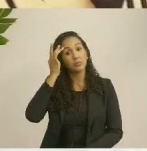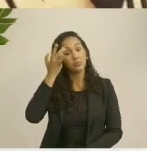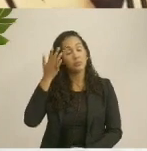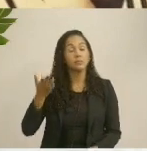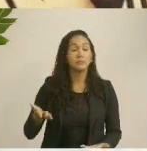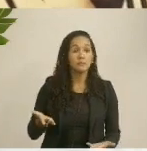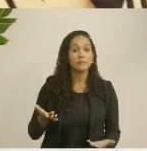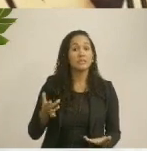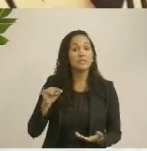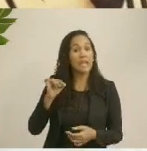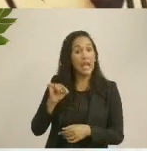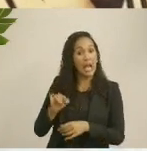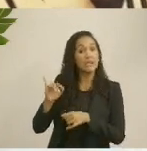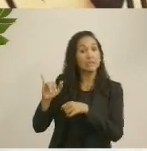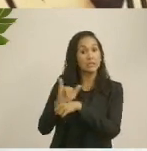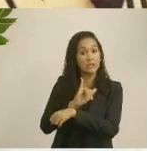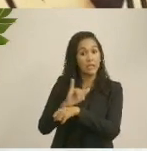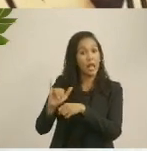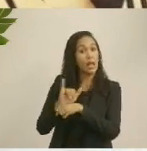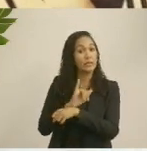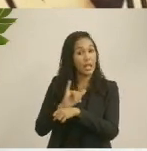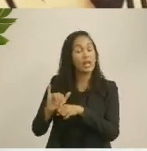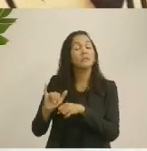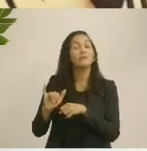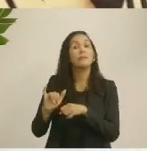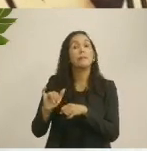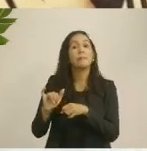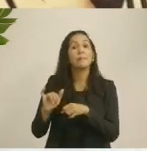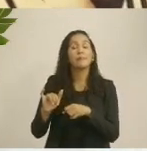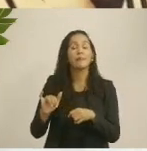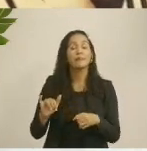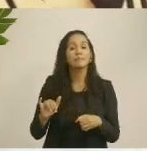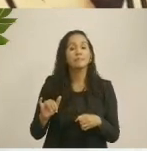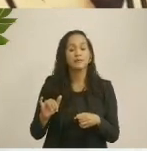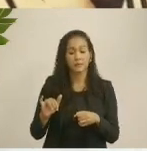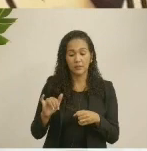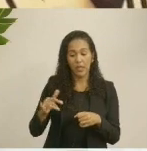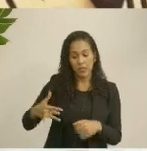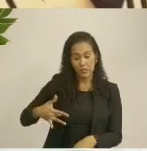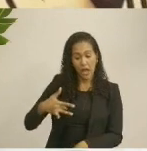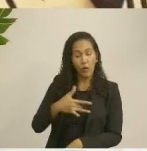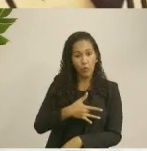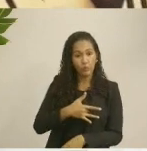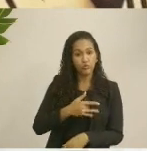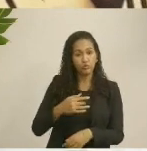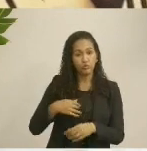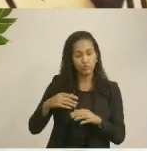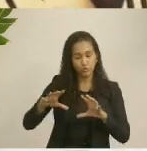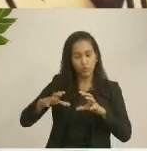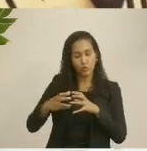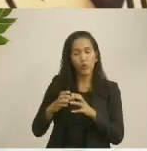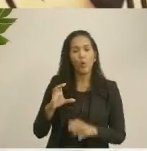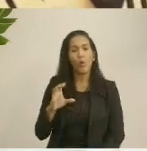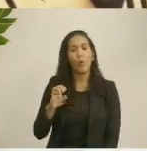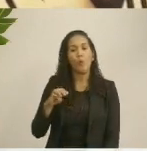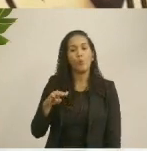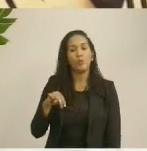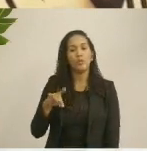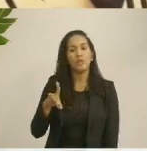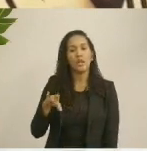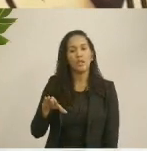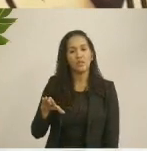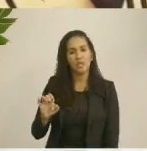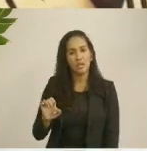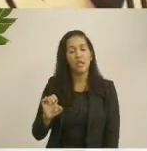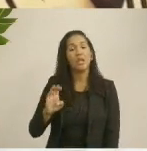approach, Miriam Ware's community health approach, strengthened by new and